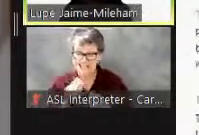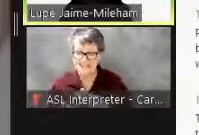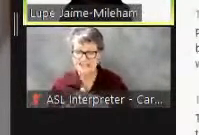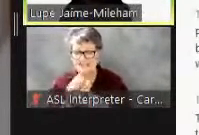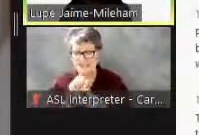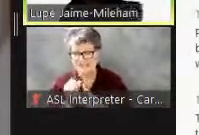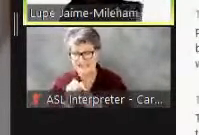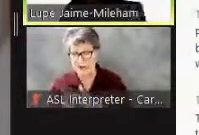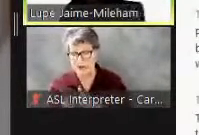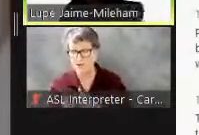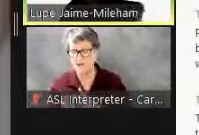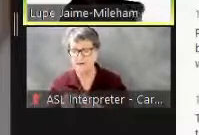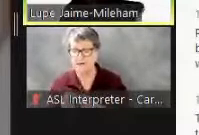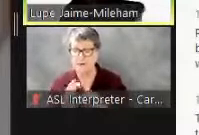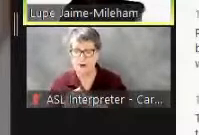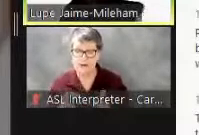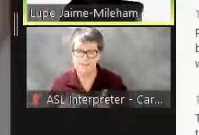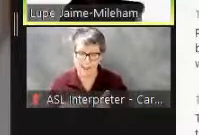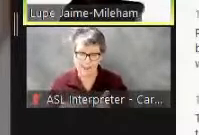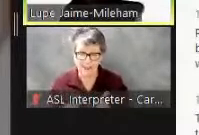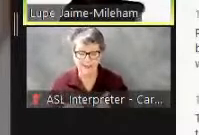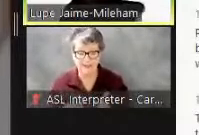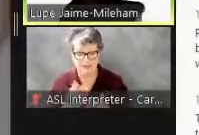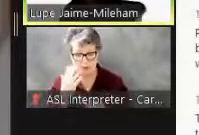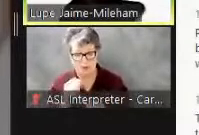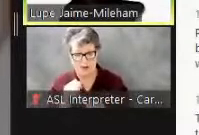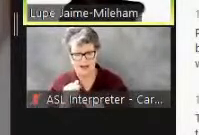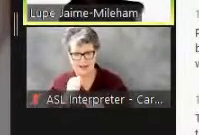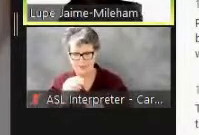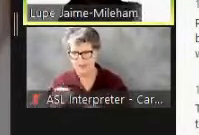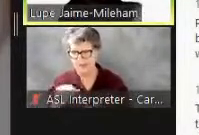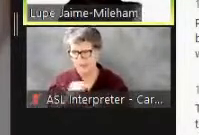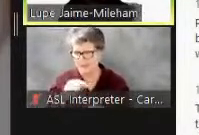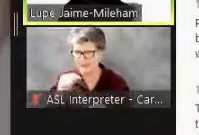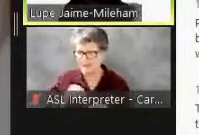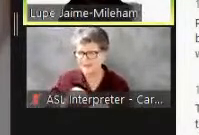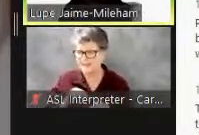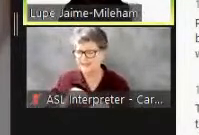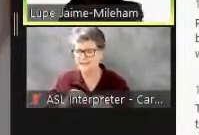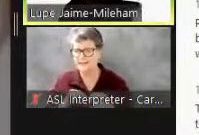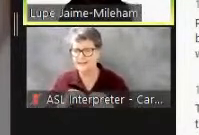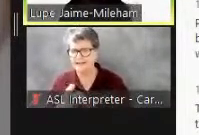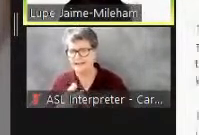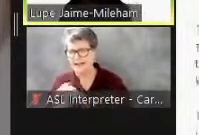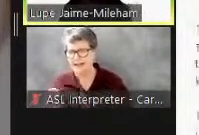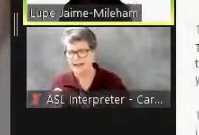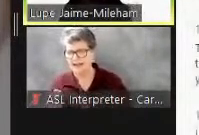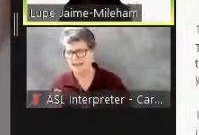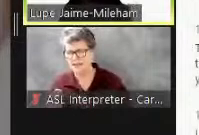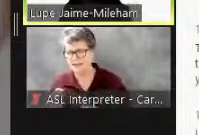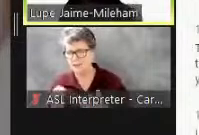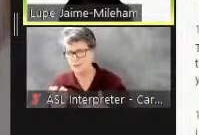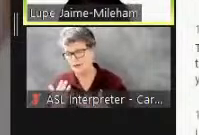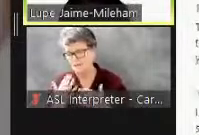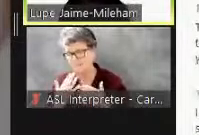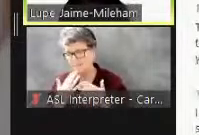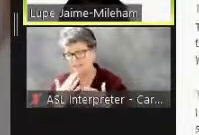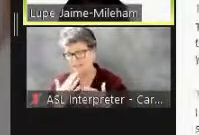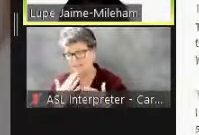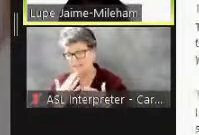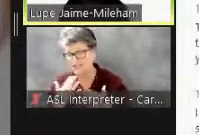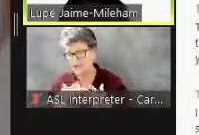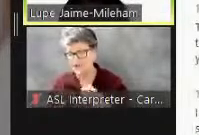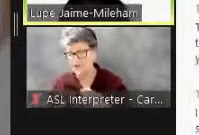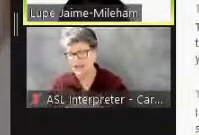in regards to payments or why I'm not being paid this, and what have you, Pamela, thank you so much for adding your email